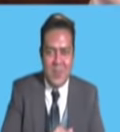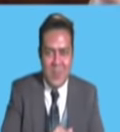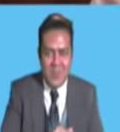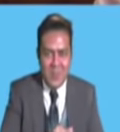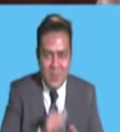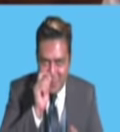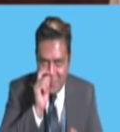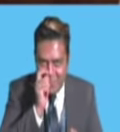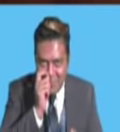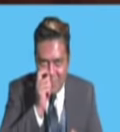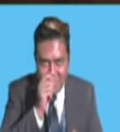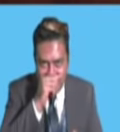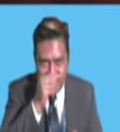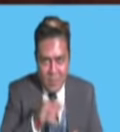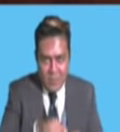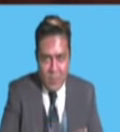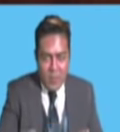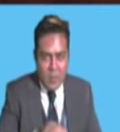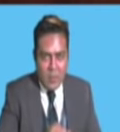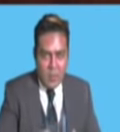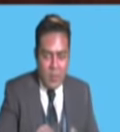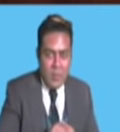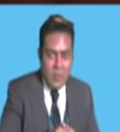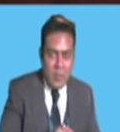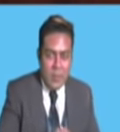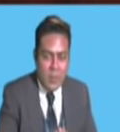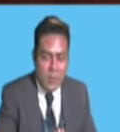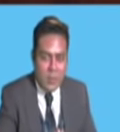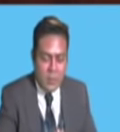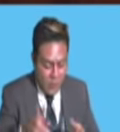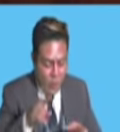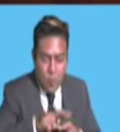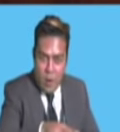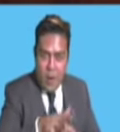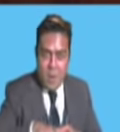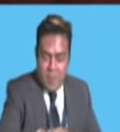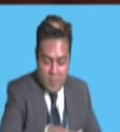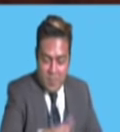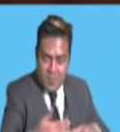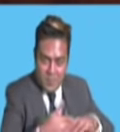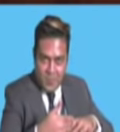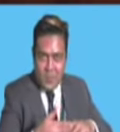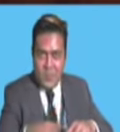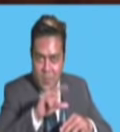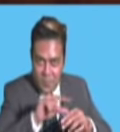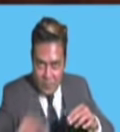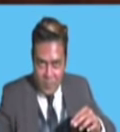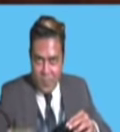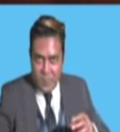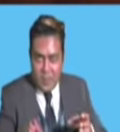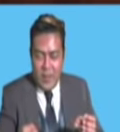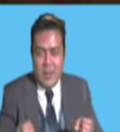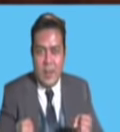sir, with the assistance of the Minister for Agriculture, Rural and Maritime Development, Waterways and Environment, and the assistance of